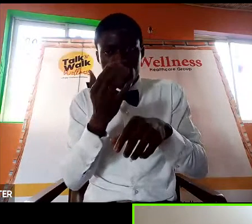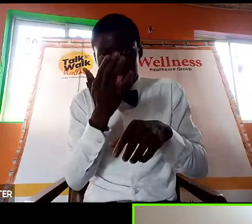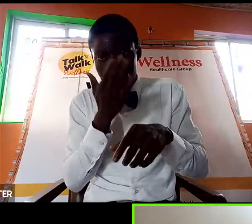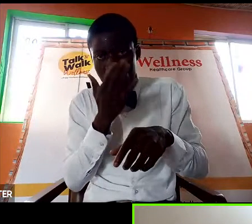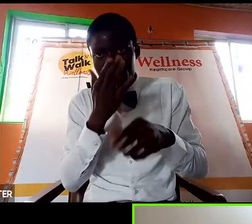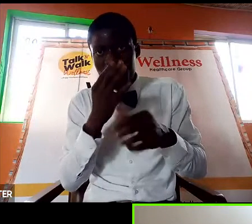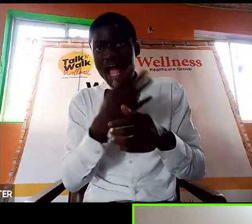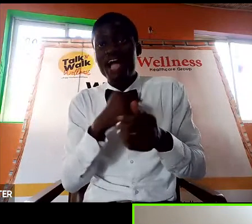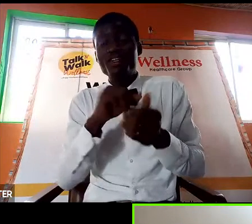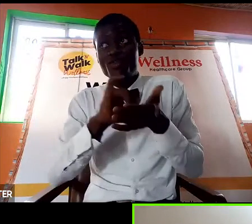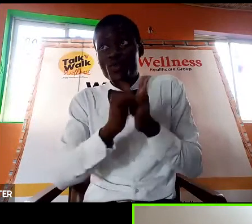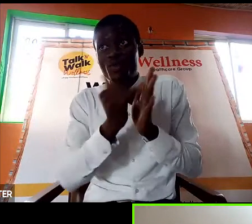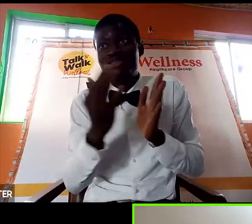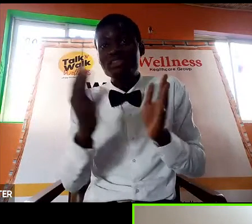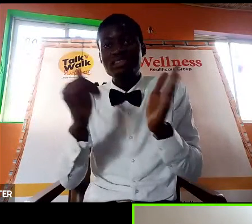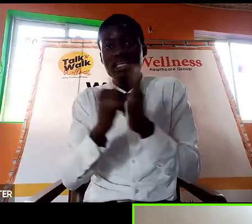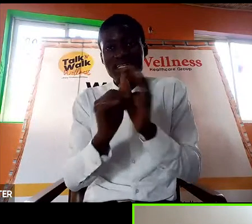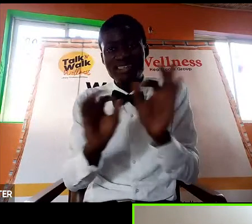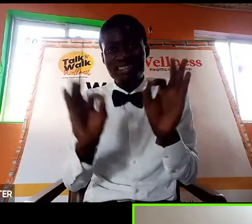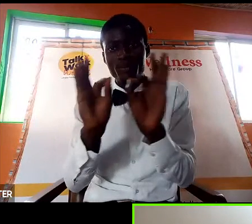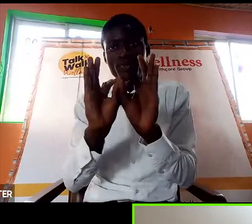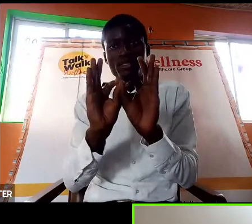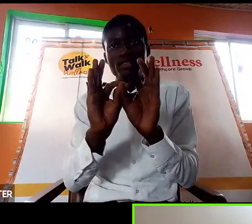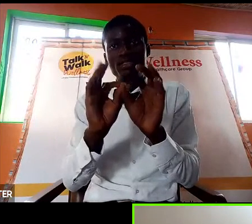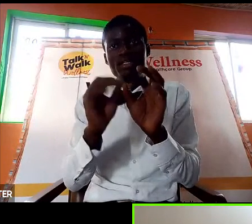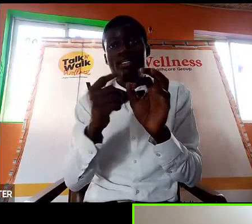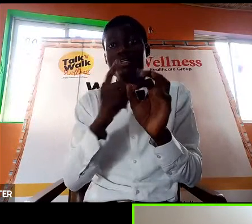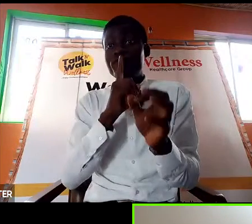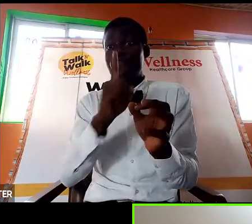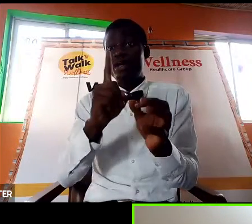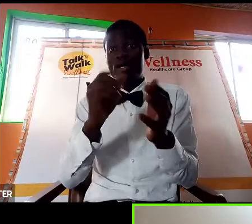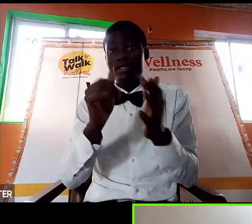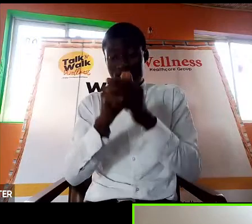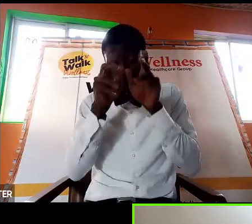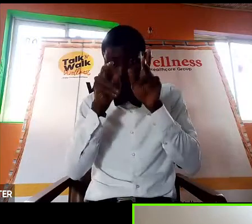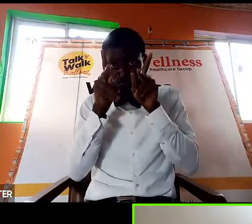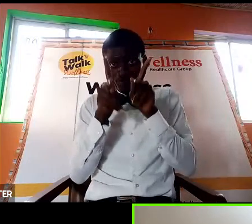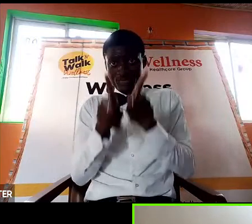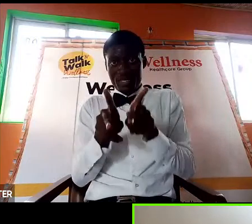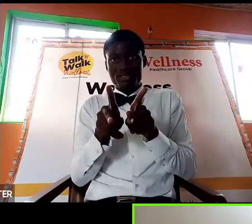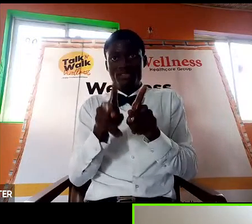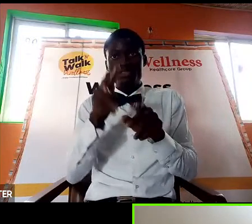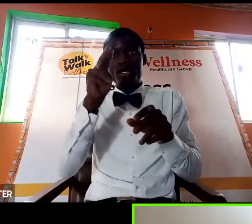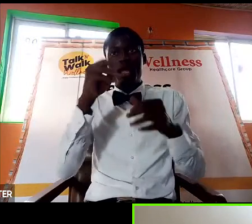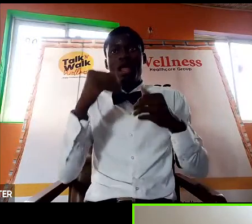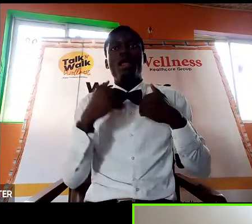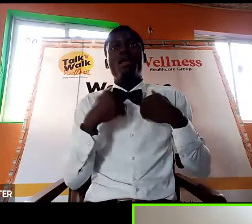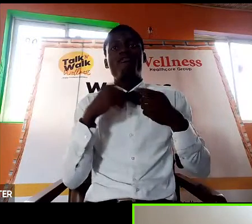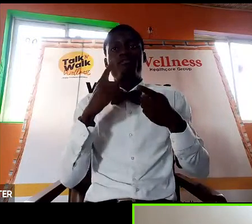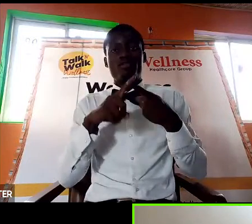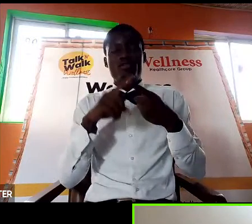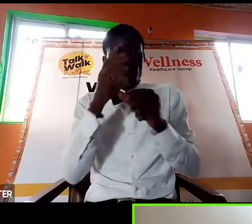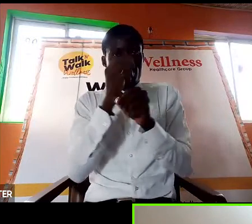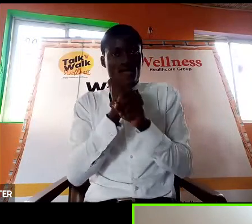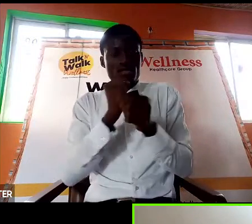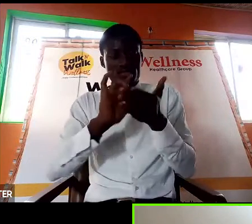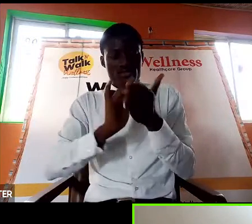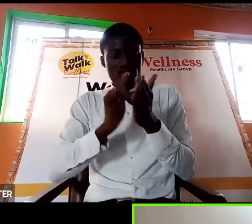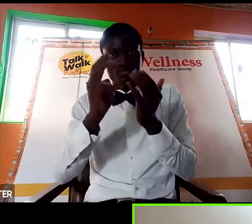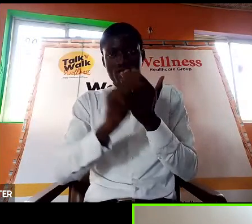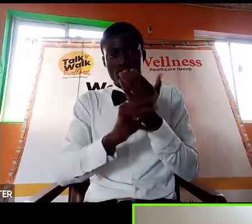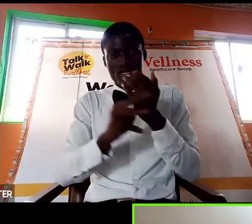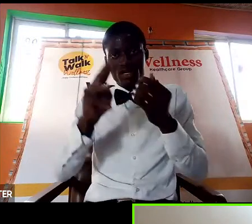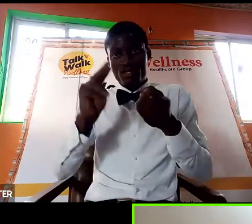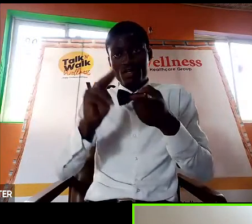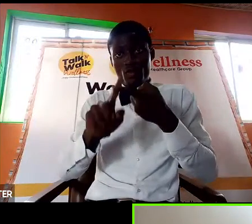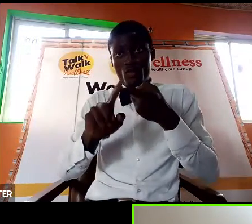is the fact that the person has to be treated. The person needs to talk to a sex therapist. So it's beyond, I don't know how to